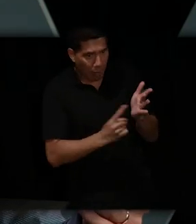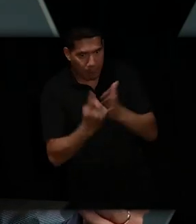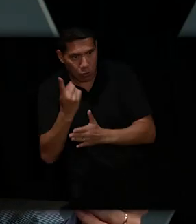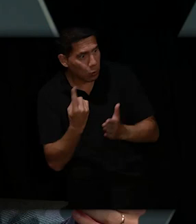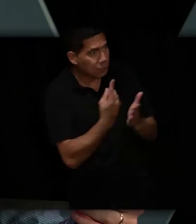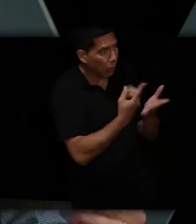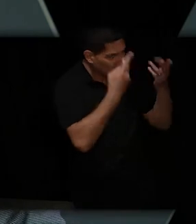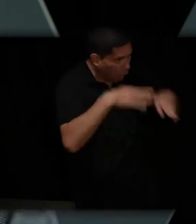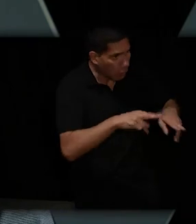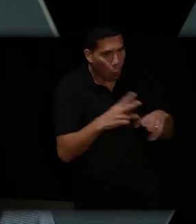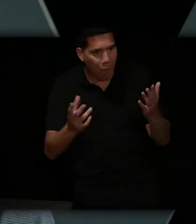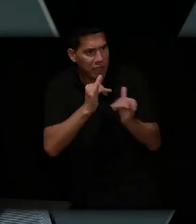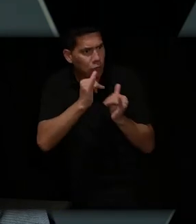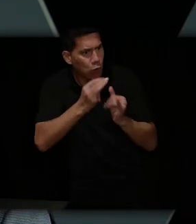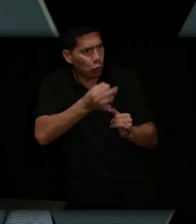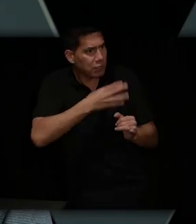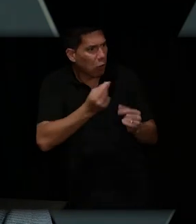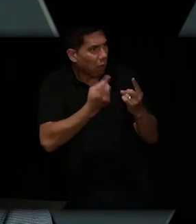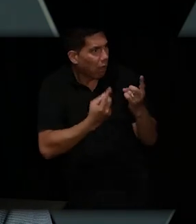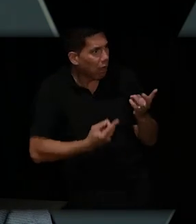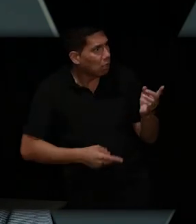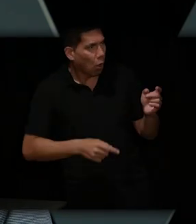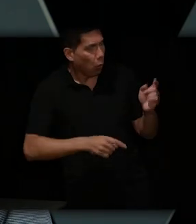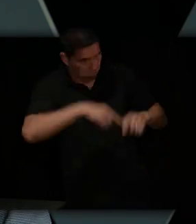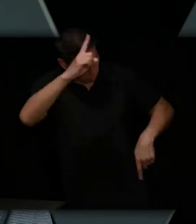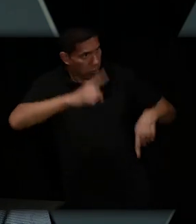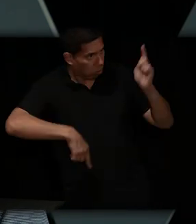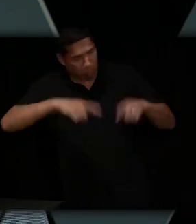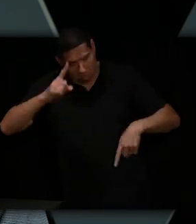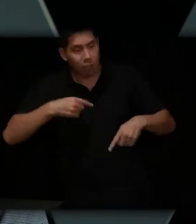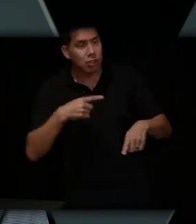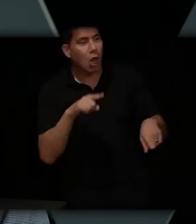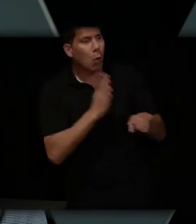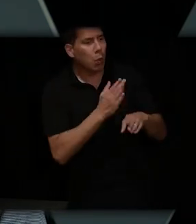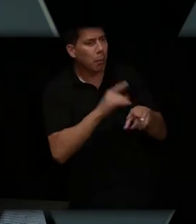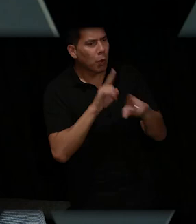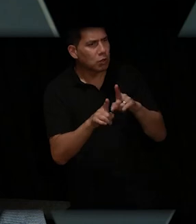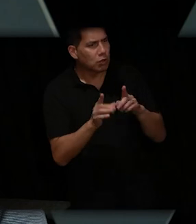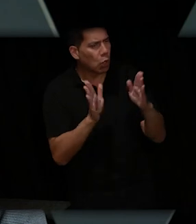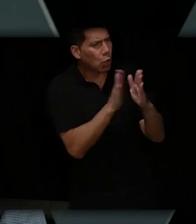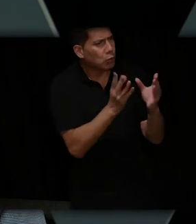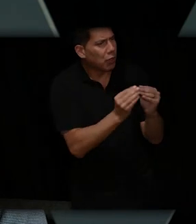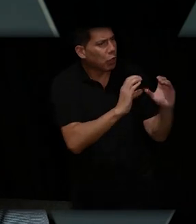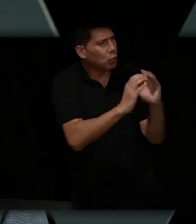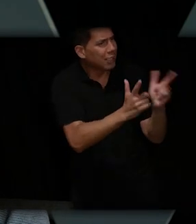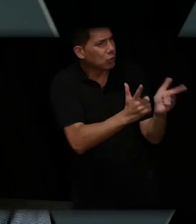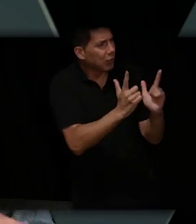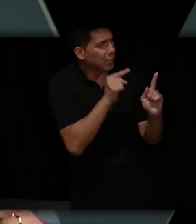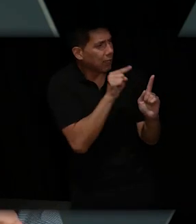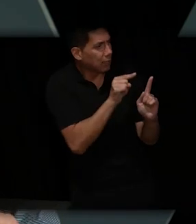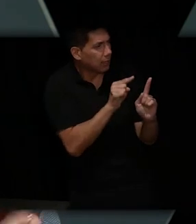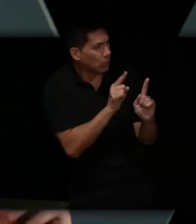interview request from so-and-so. So I worked most closely with the communications director, who